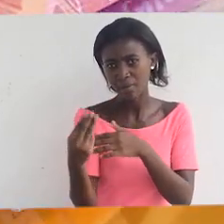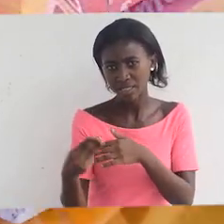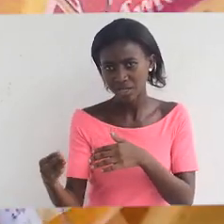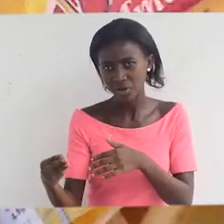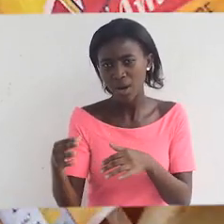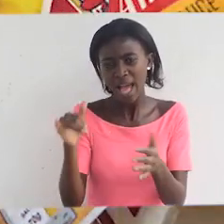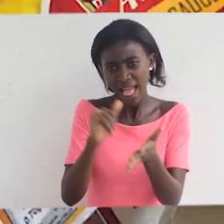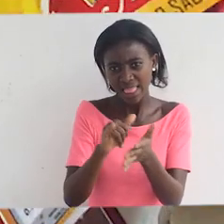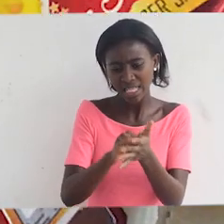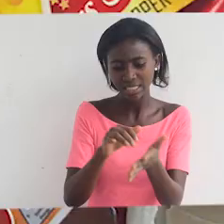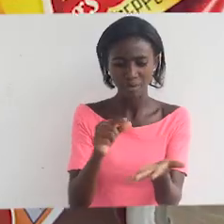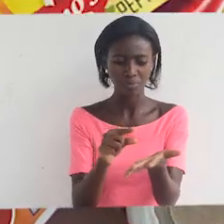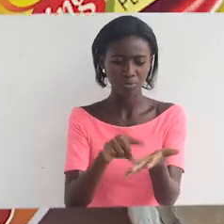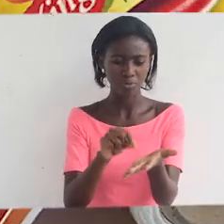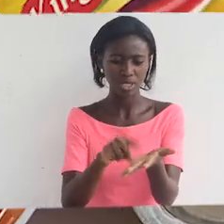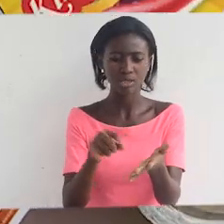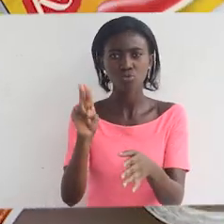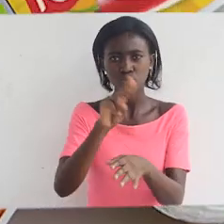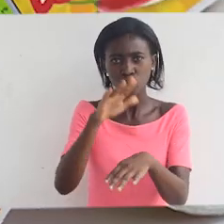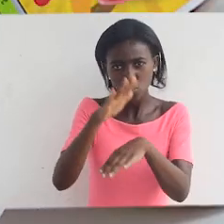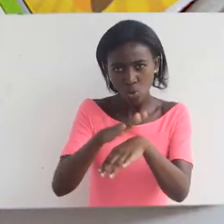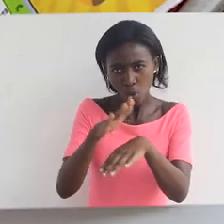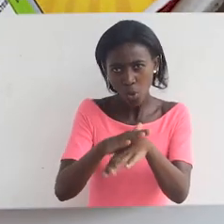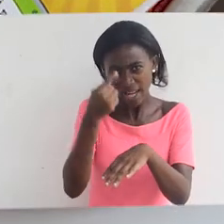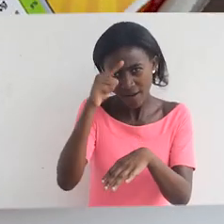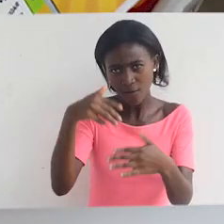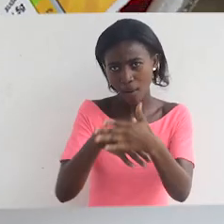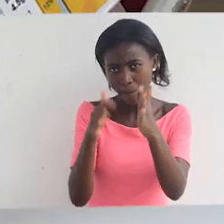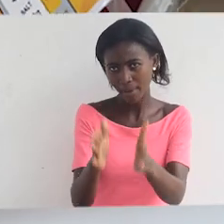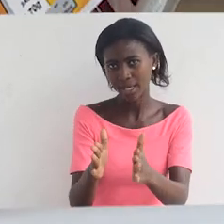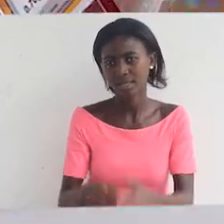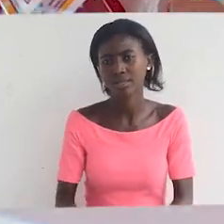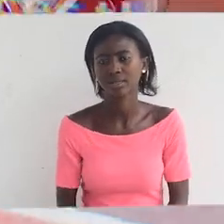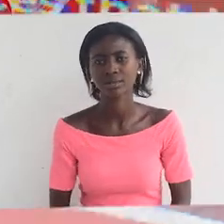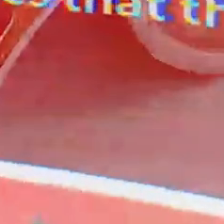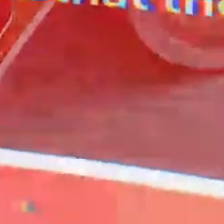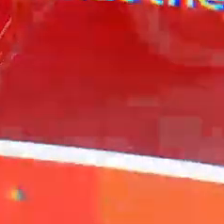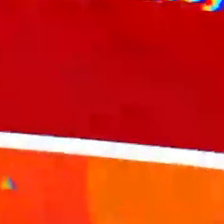the designs will be printed on for packaging.